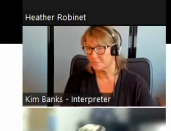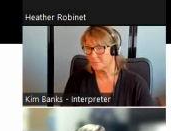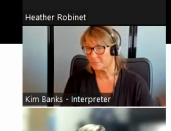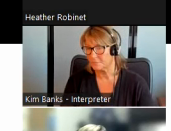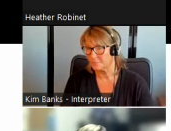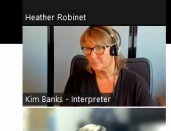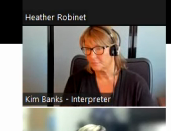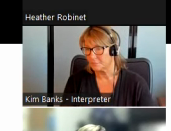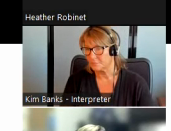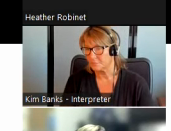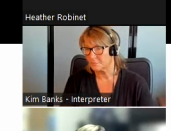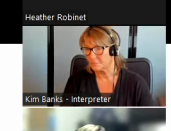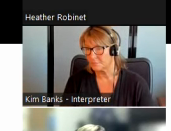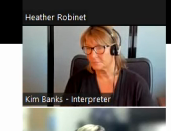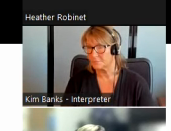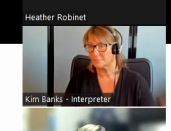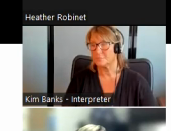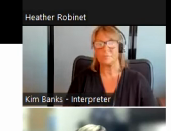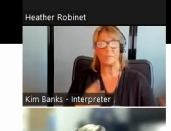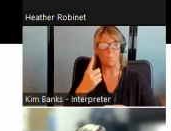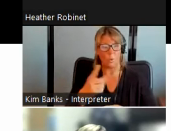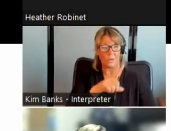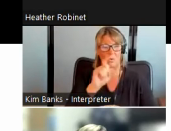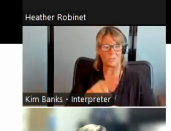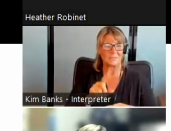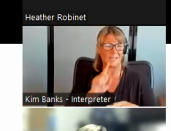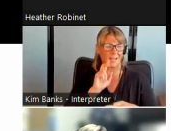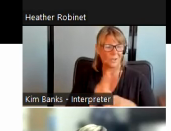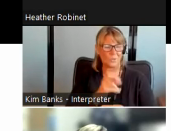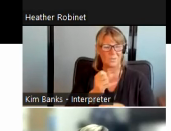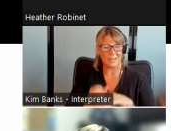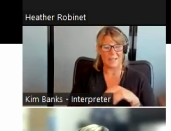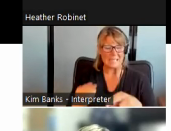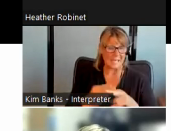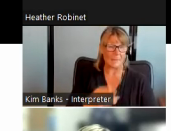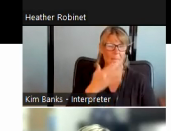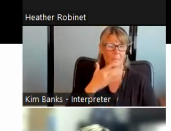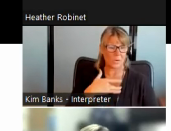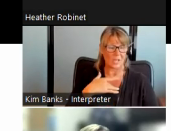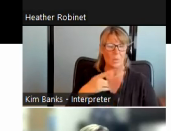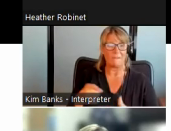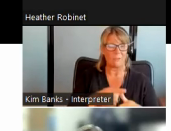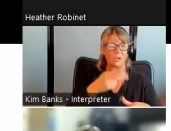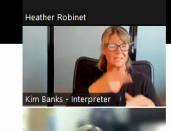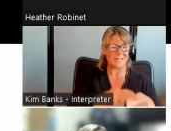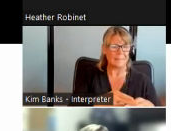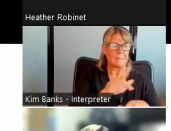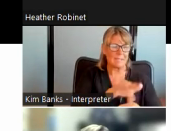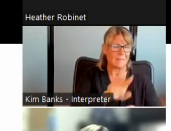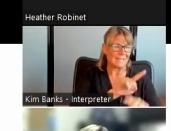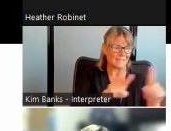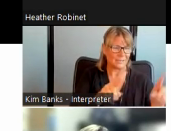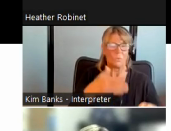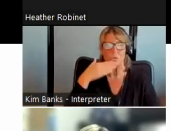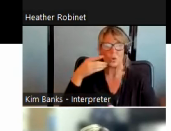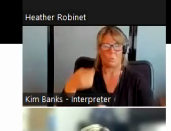So a couple of, I only ever use last name and birth date because often first names can be spelled differently. And that's a good point,